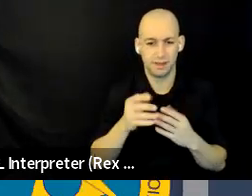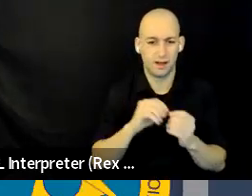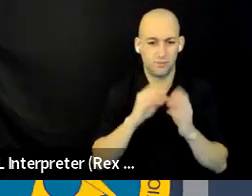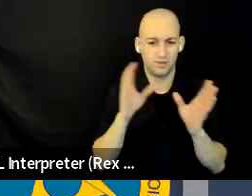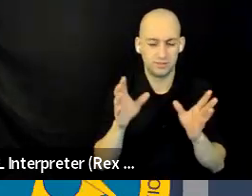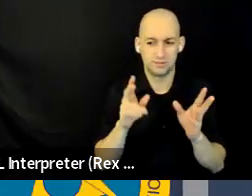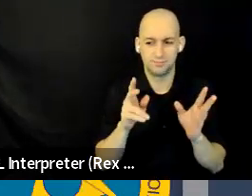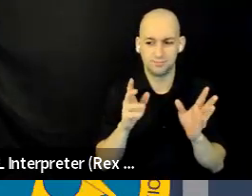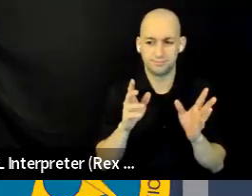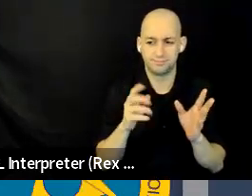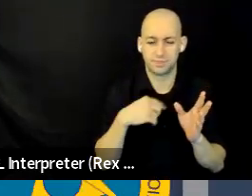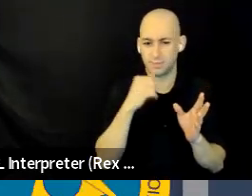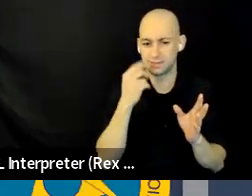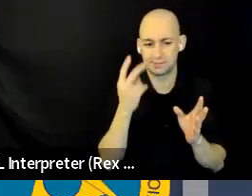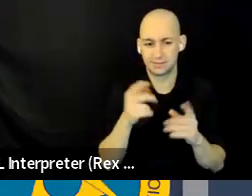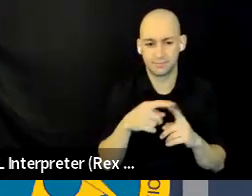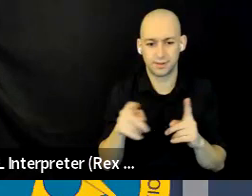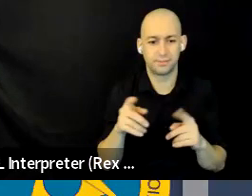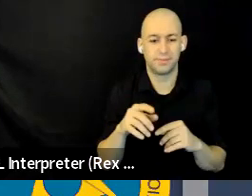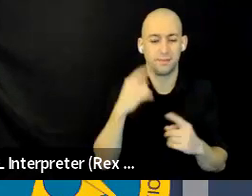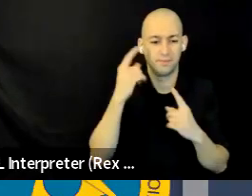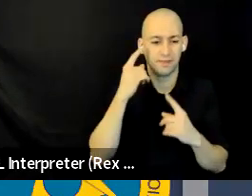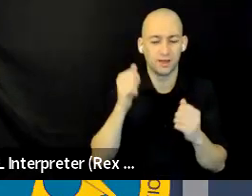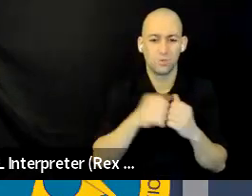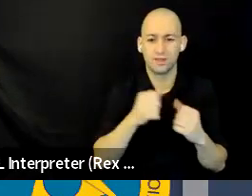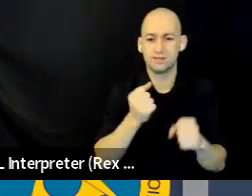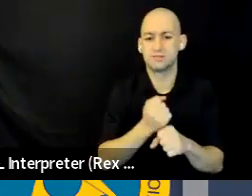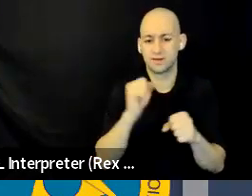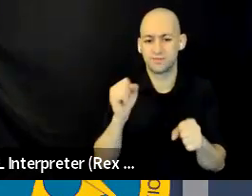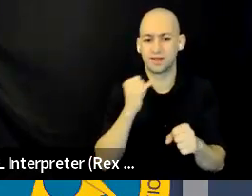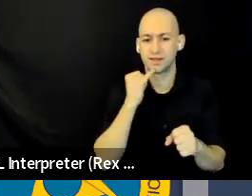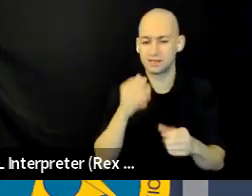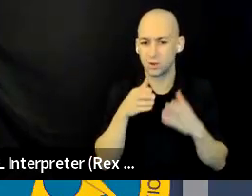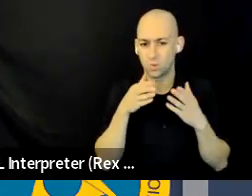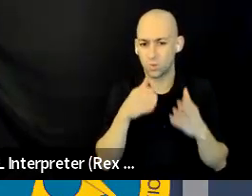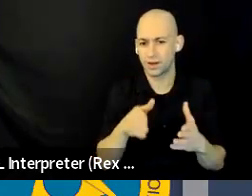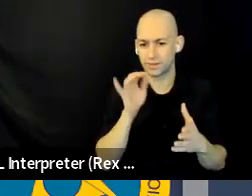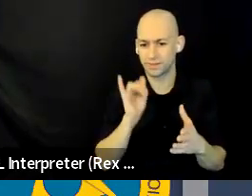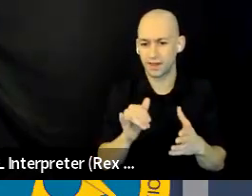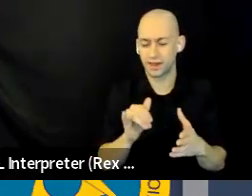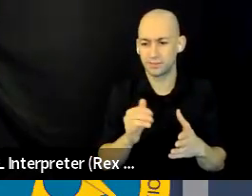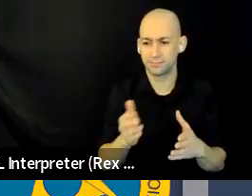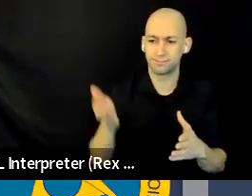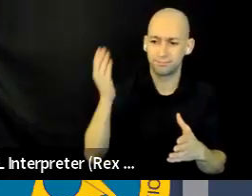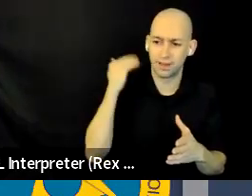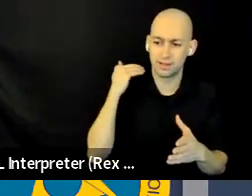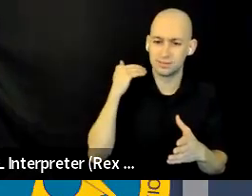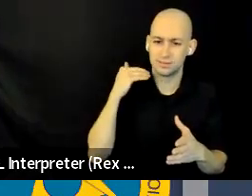places here and I'm just not seeing them, but I'm thinking in terms of safety, is there a way that the past